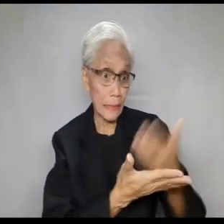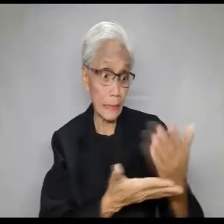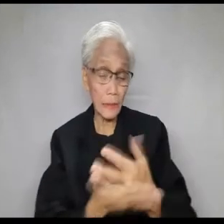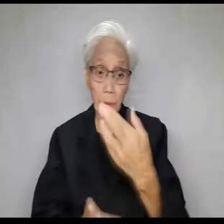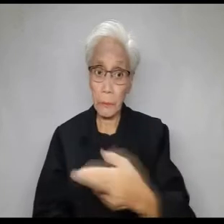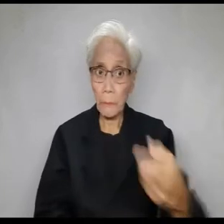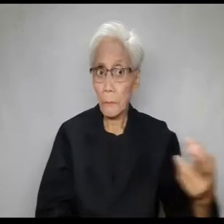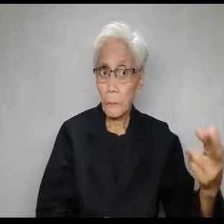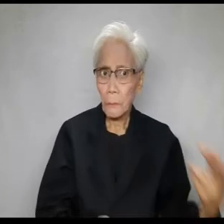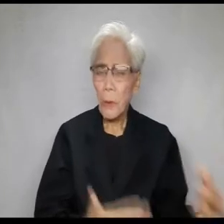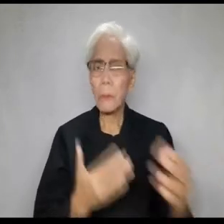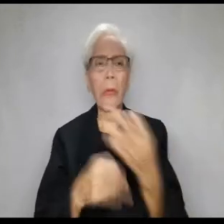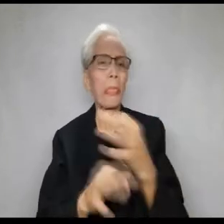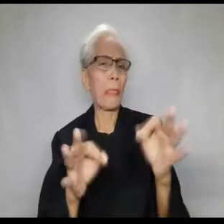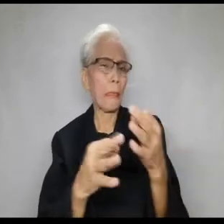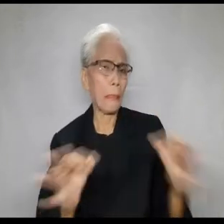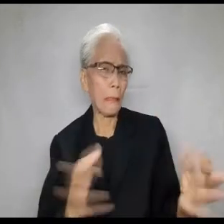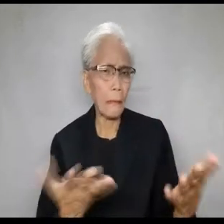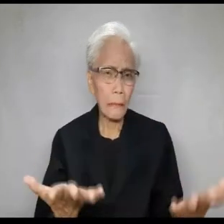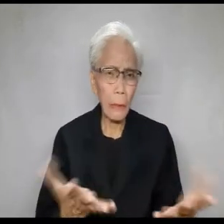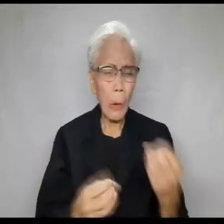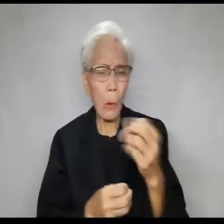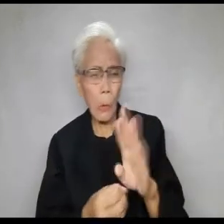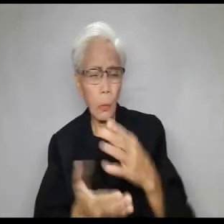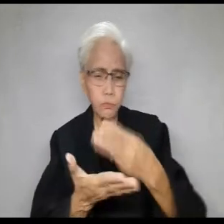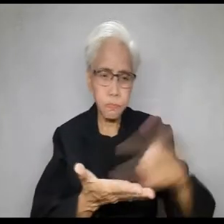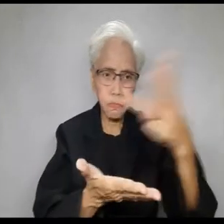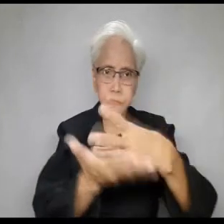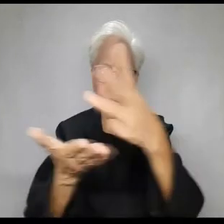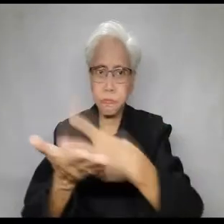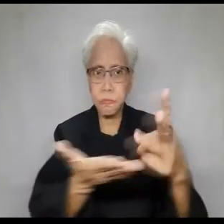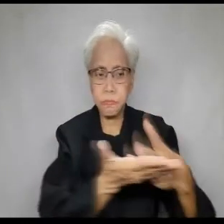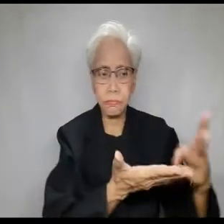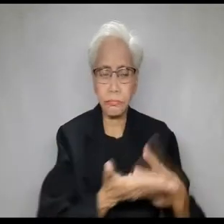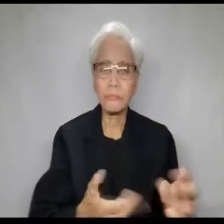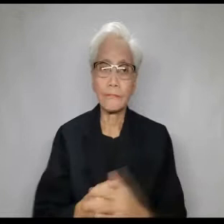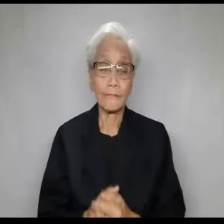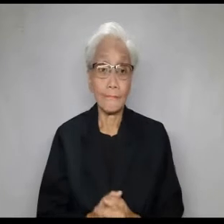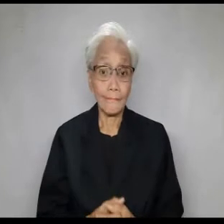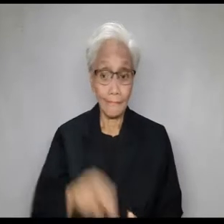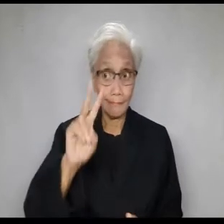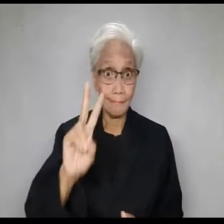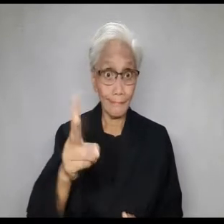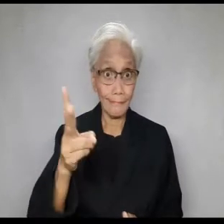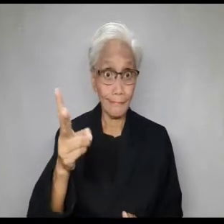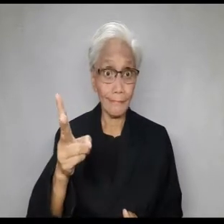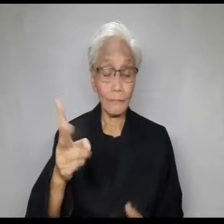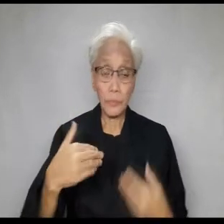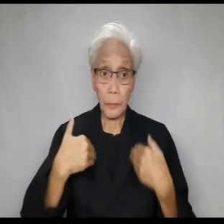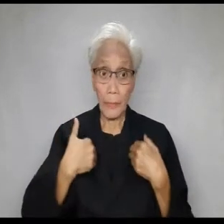or resources freely and recklessly, or wastefully extravagant. Or number